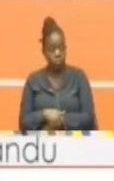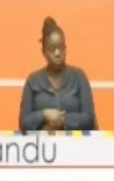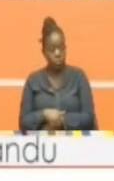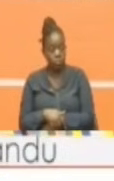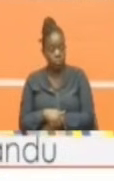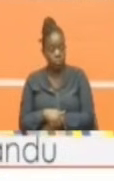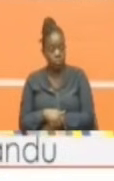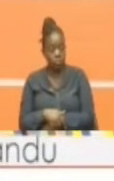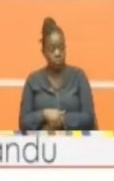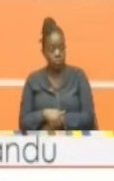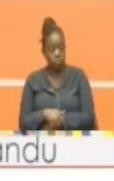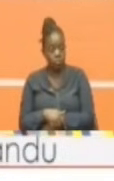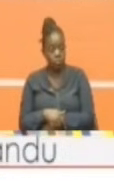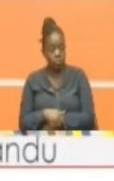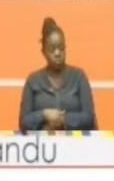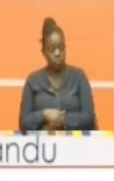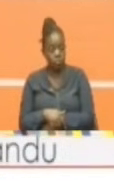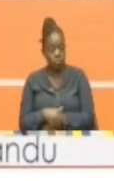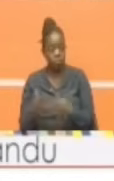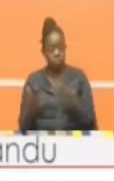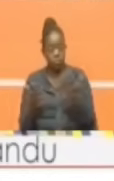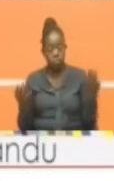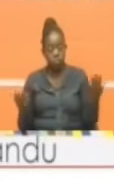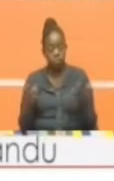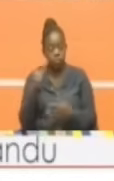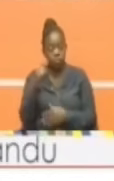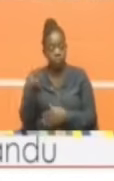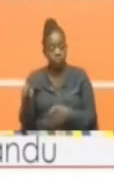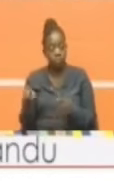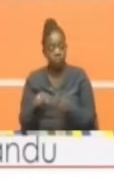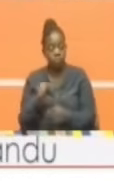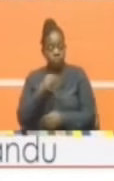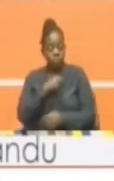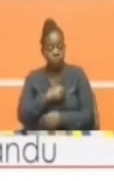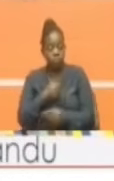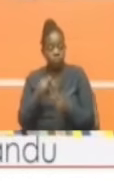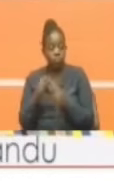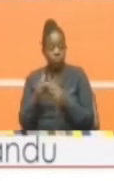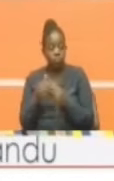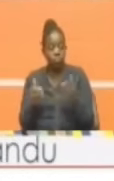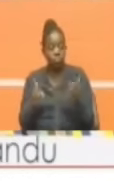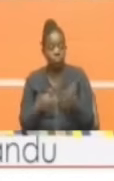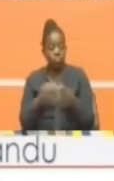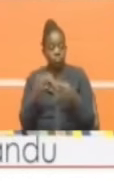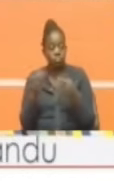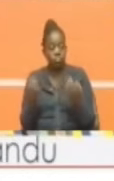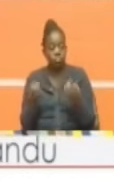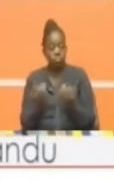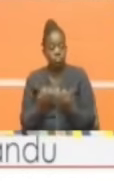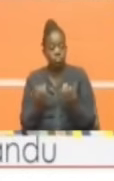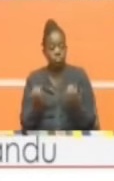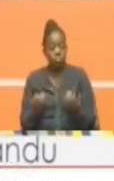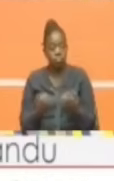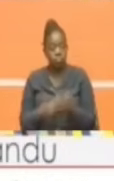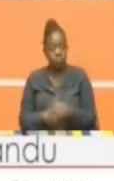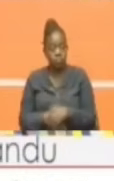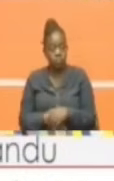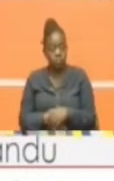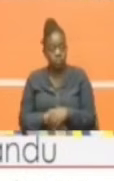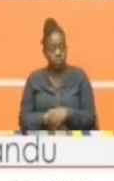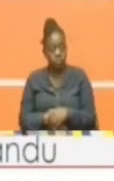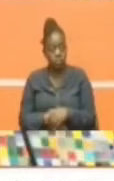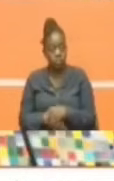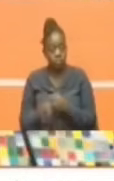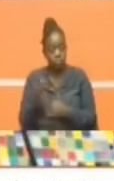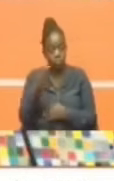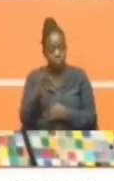I went wrong, I am sorry. And on behalf of Raphael, since he was also human, if